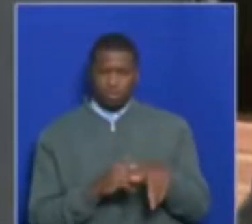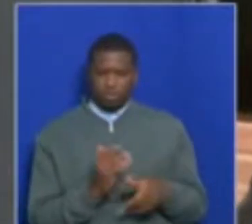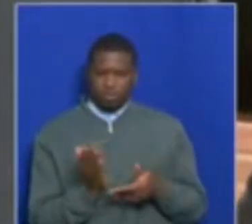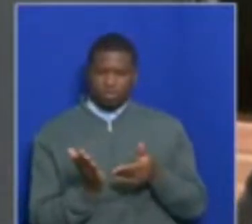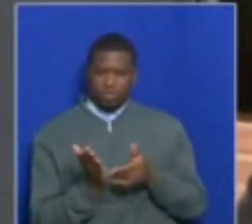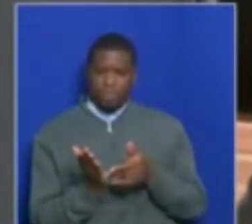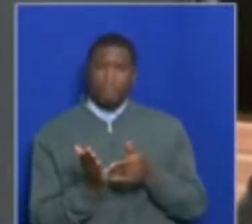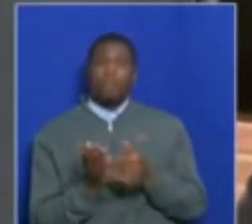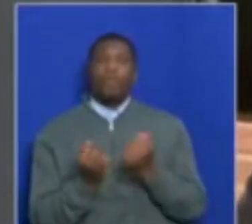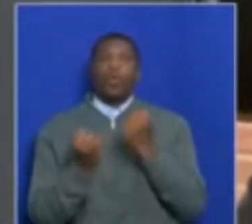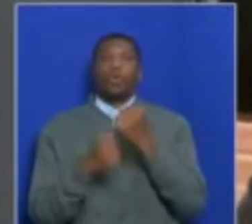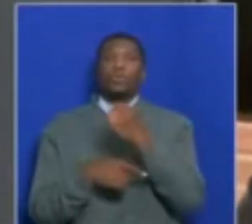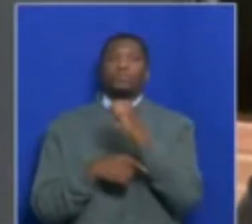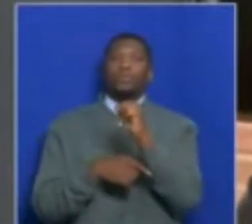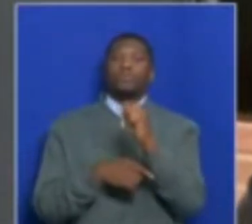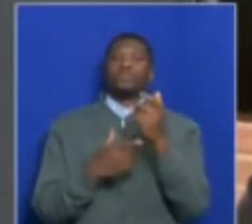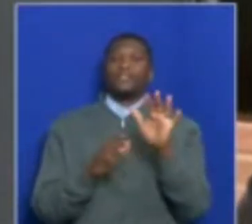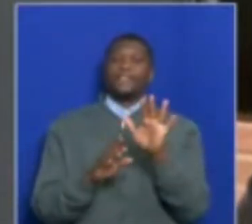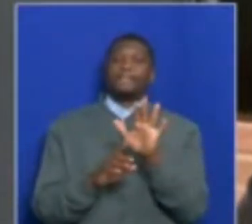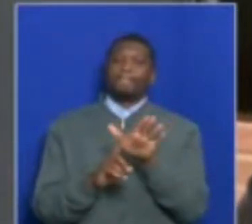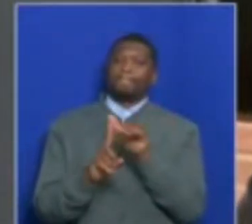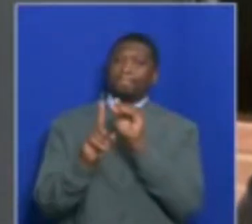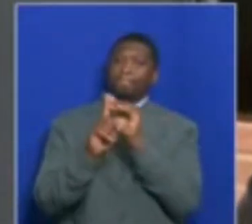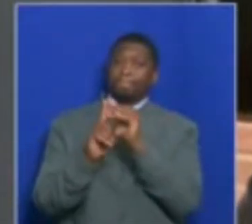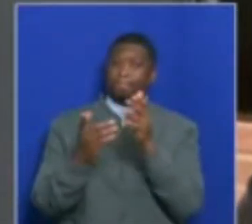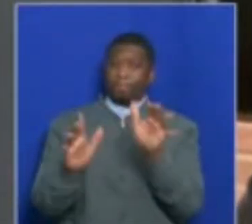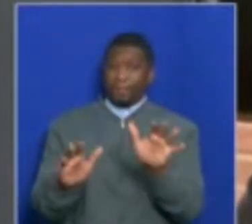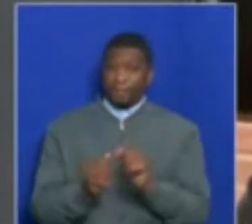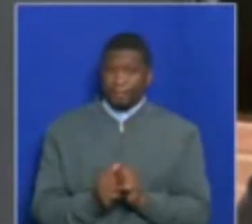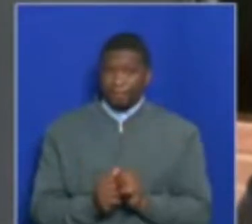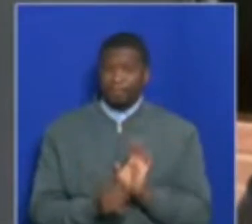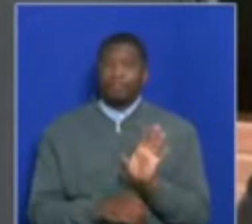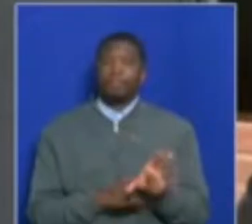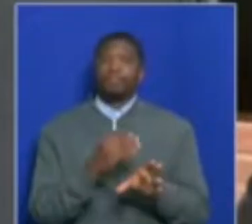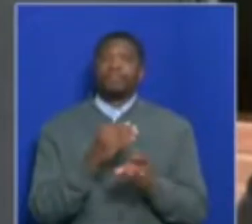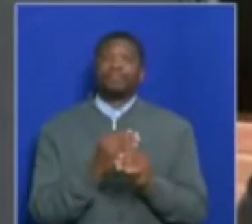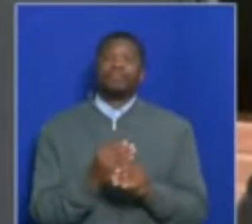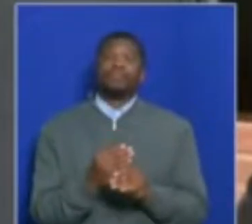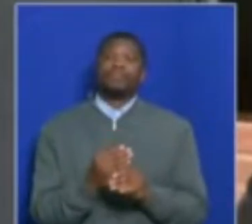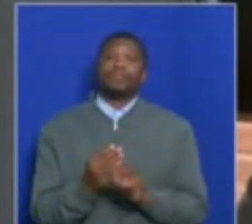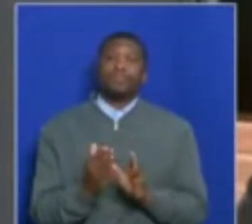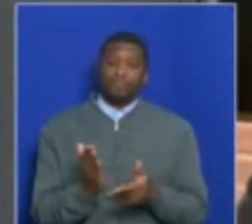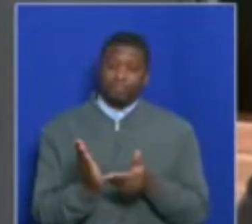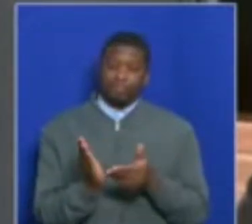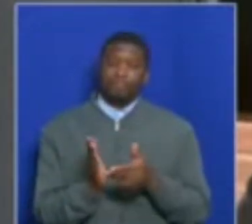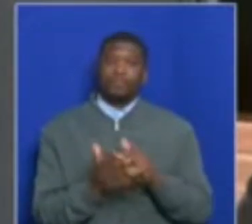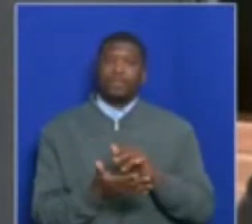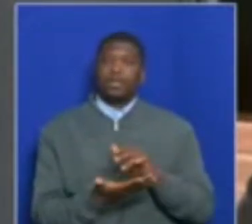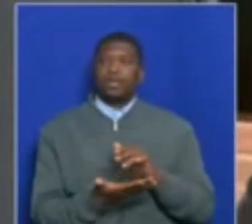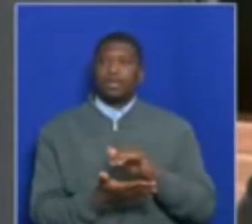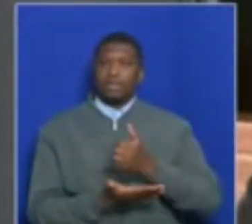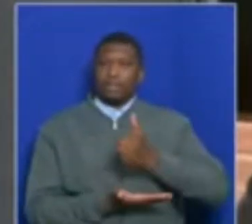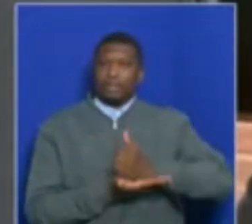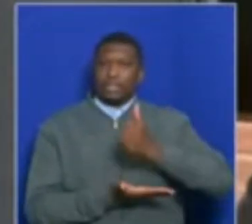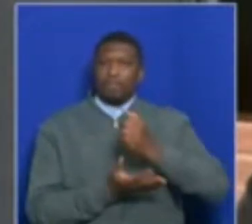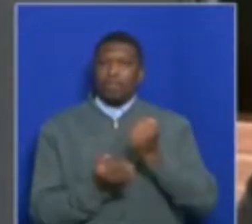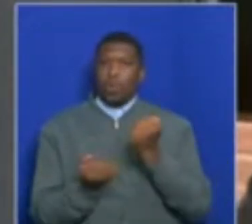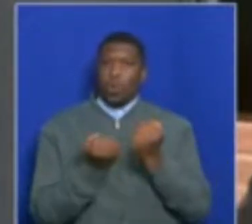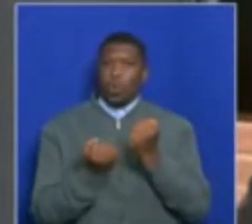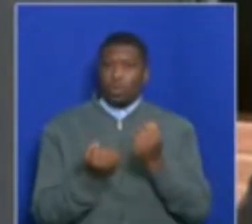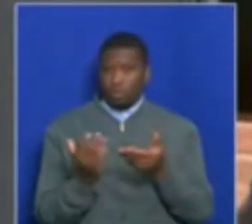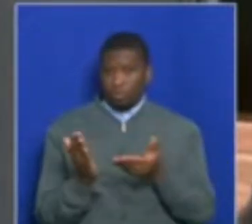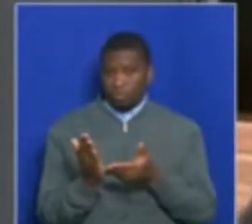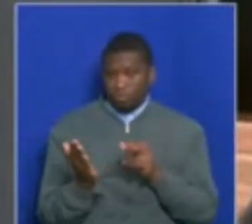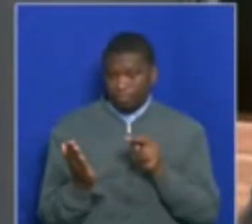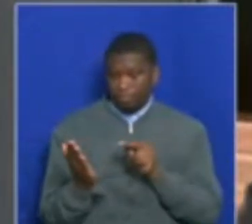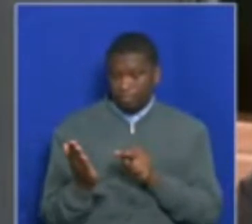for. And the stamp of the court on that document, can you identify